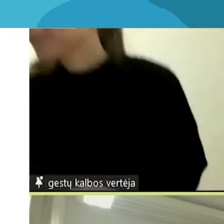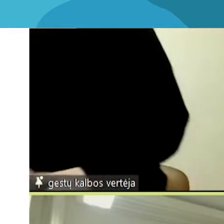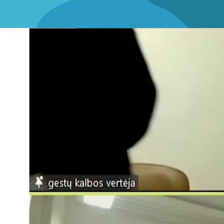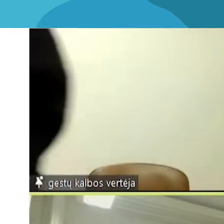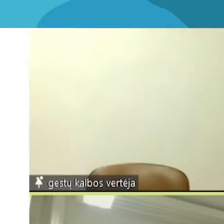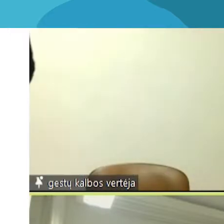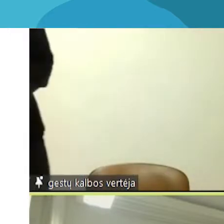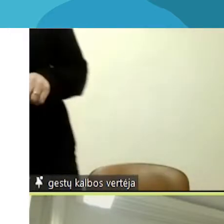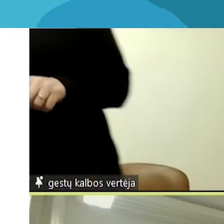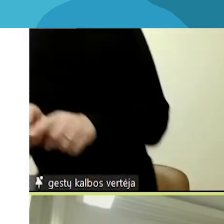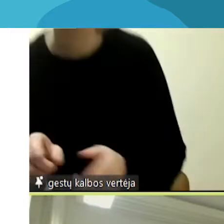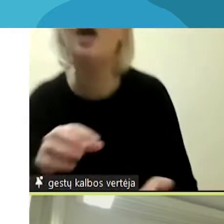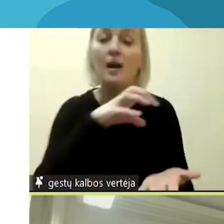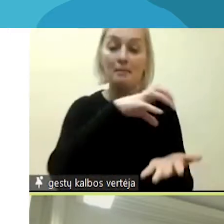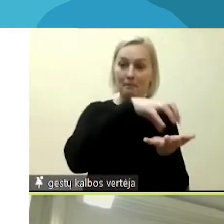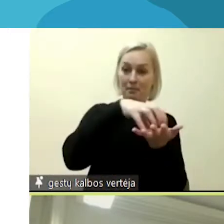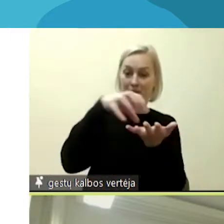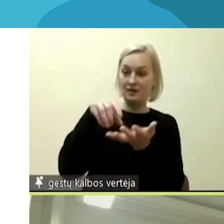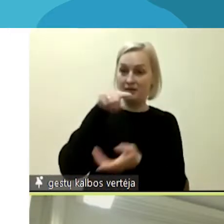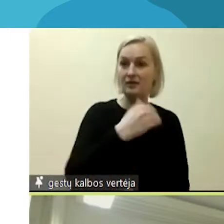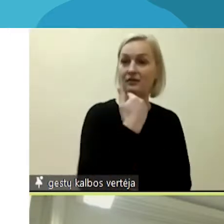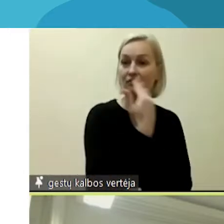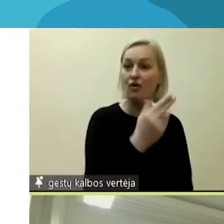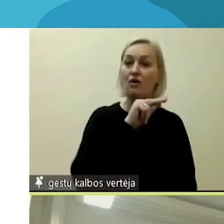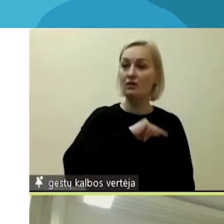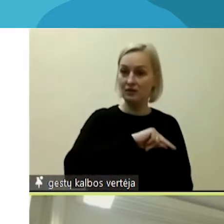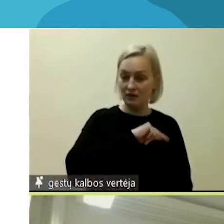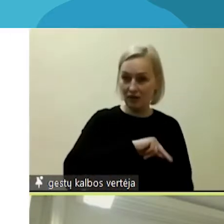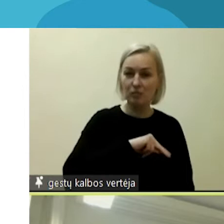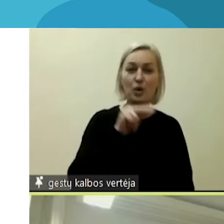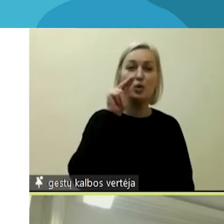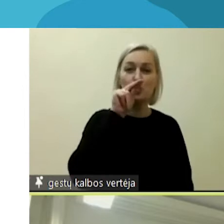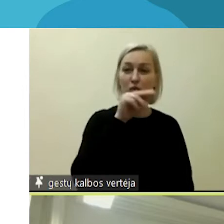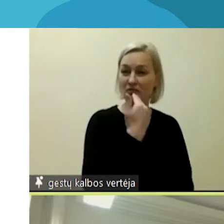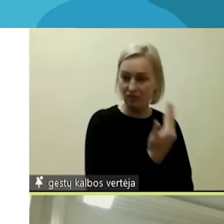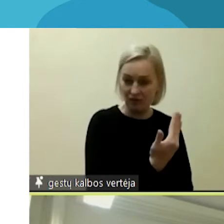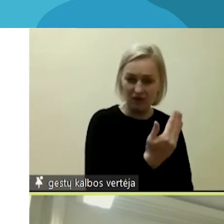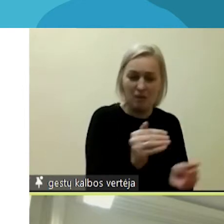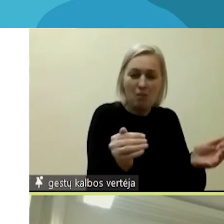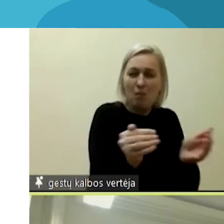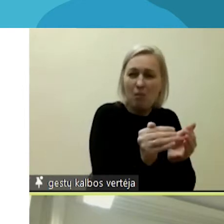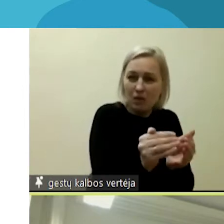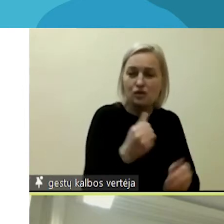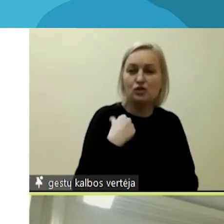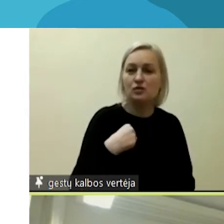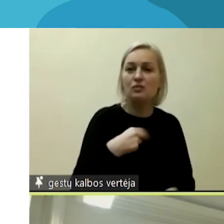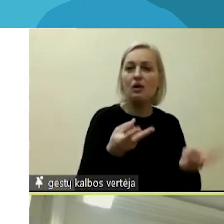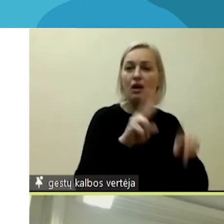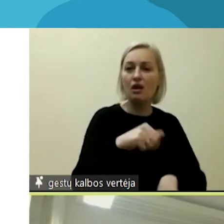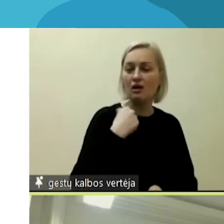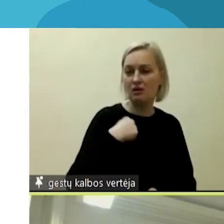few dedicated persons, no national policy education definitions,